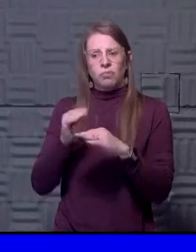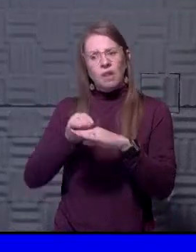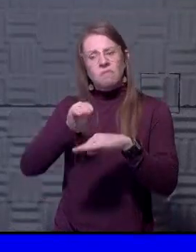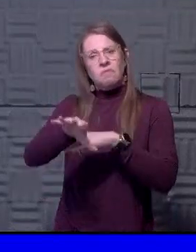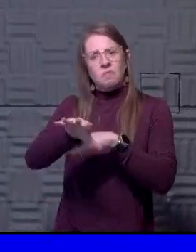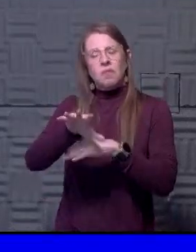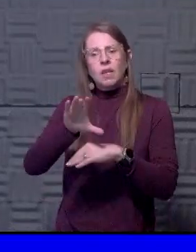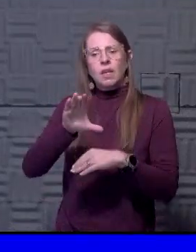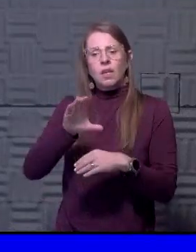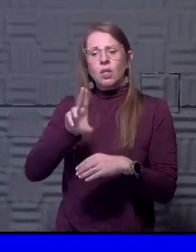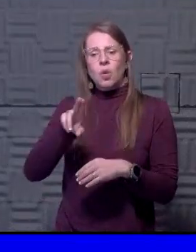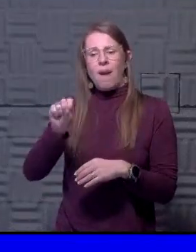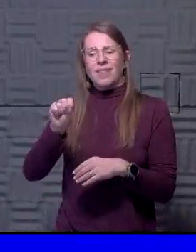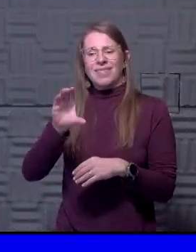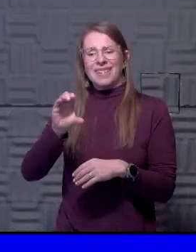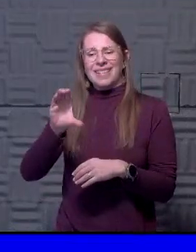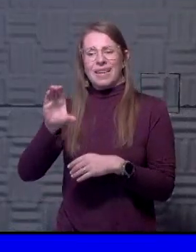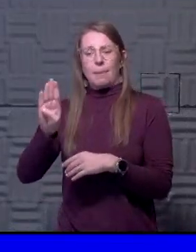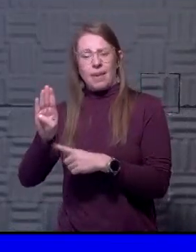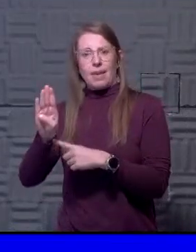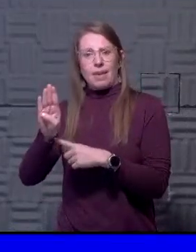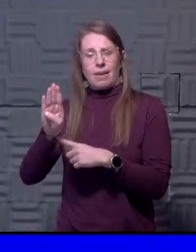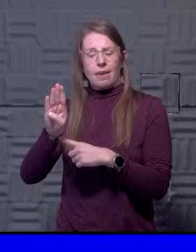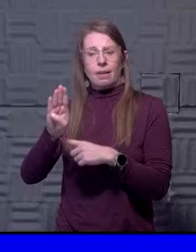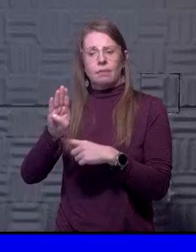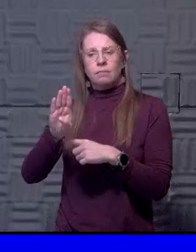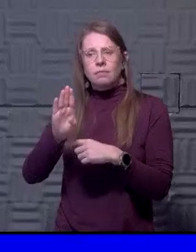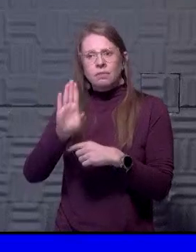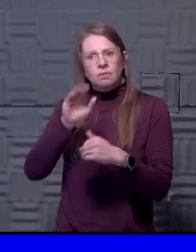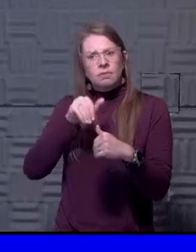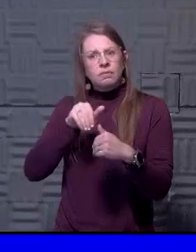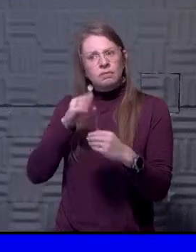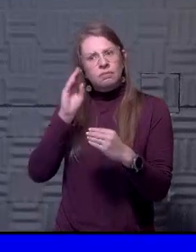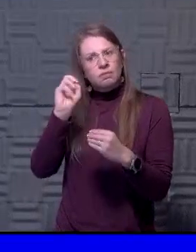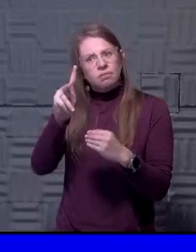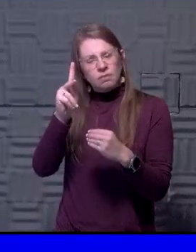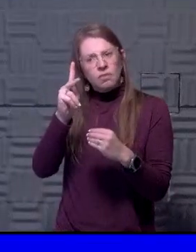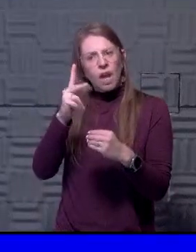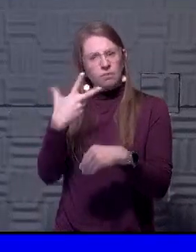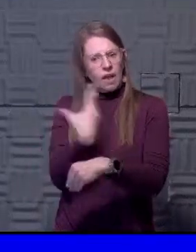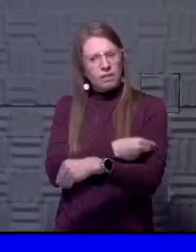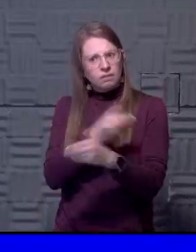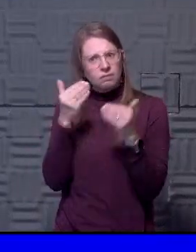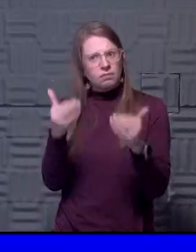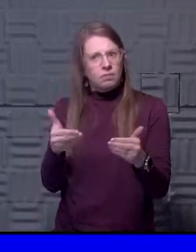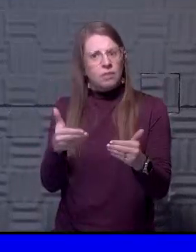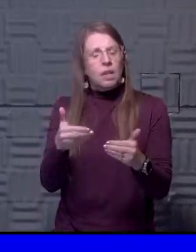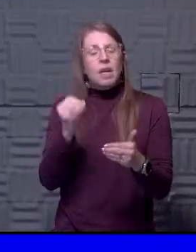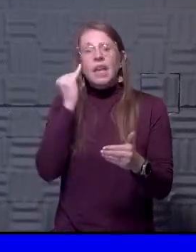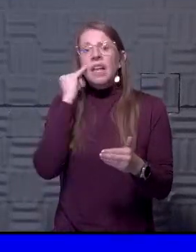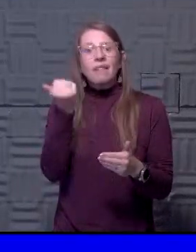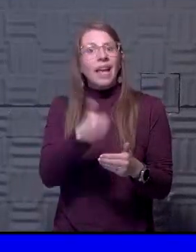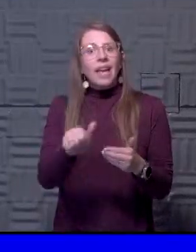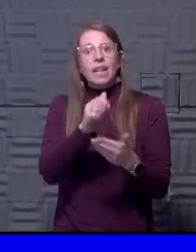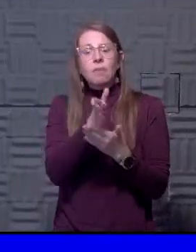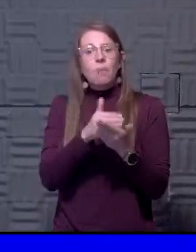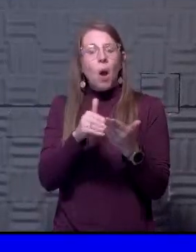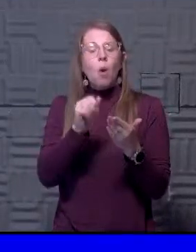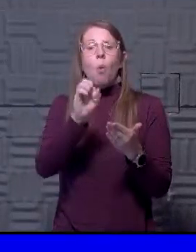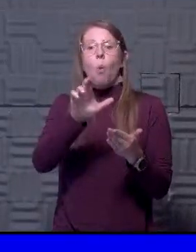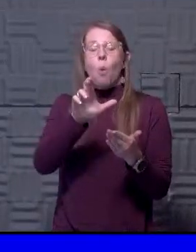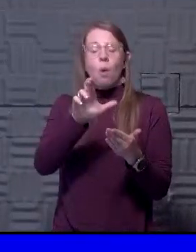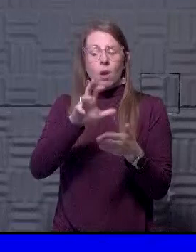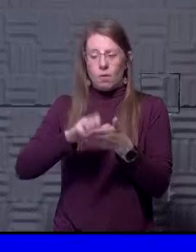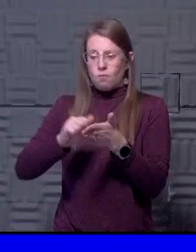the USCCB, that has gone ahead and said it is okay to take these vaccines. If there was any part of or